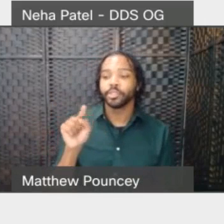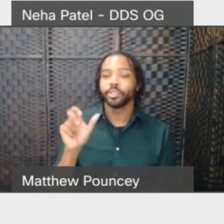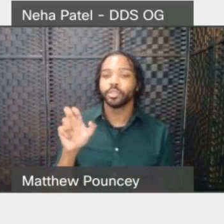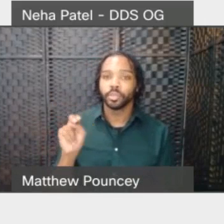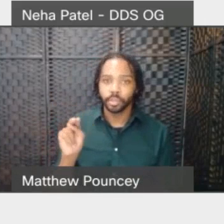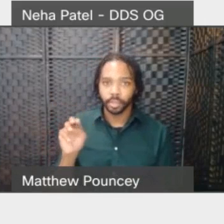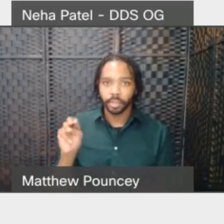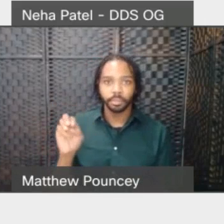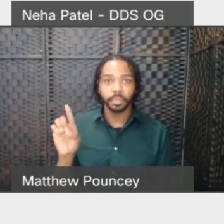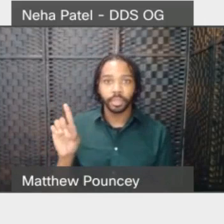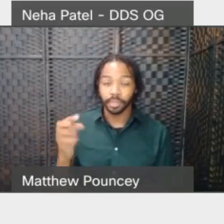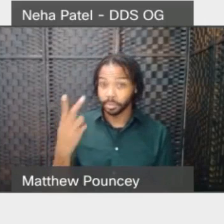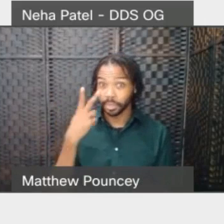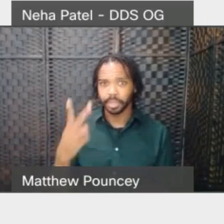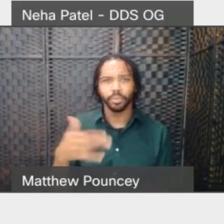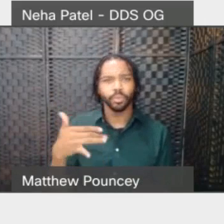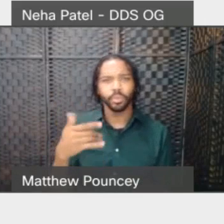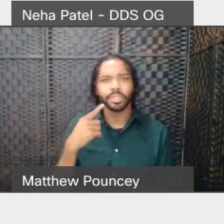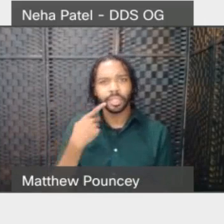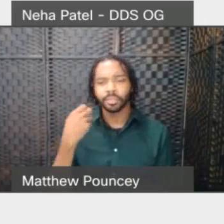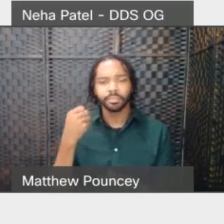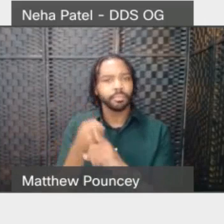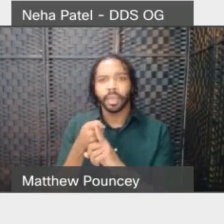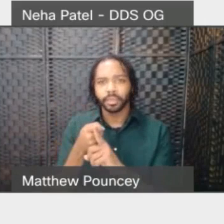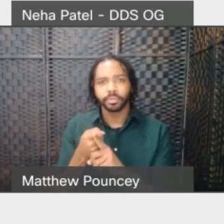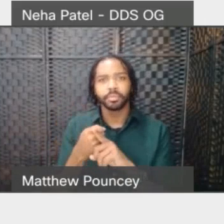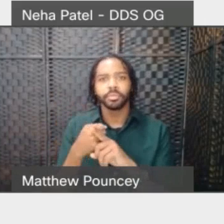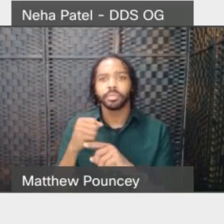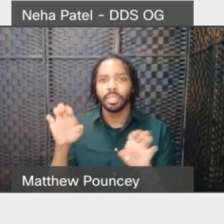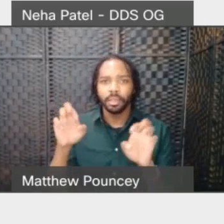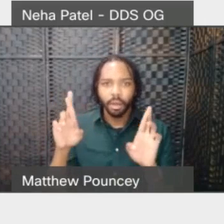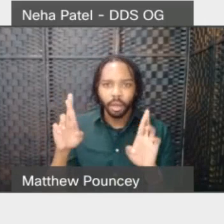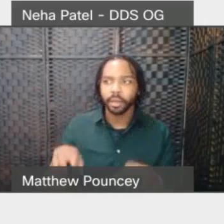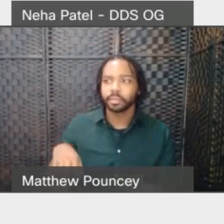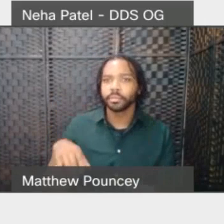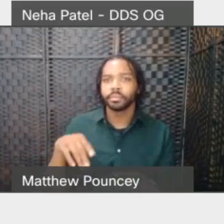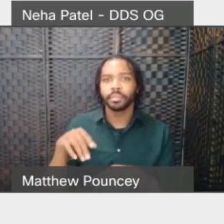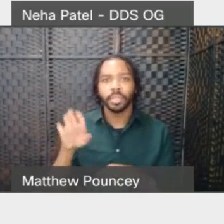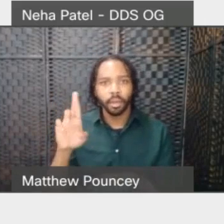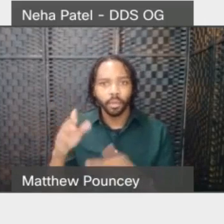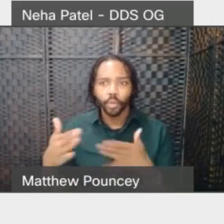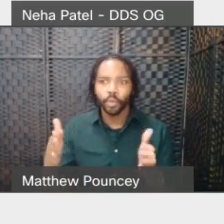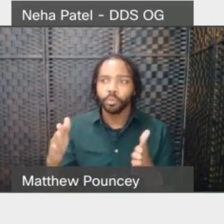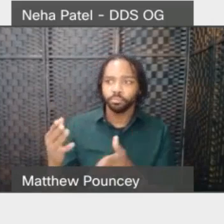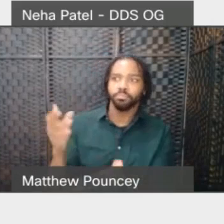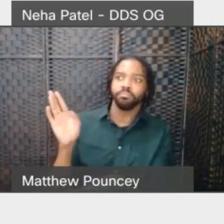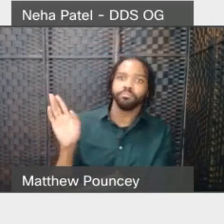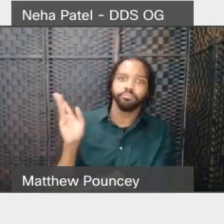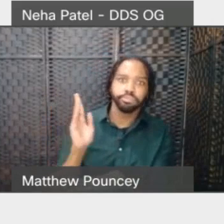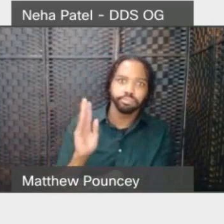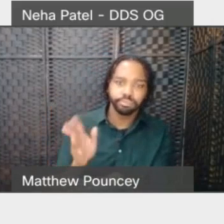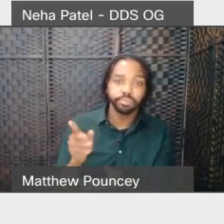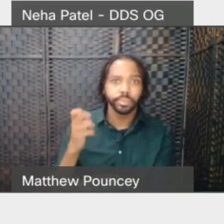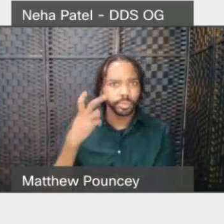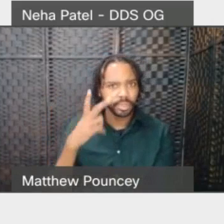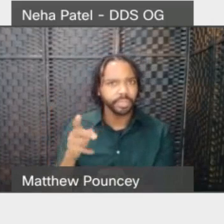on emergency inpatient hospitalization and emergency room utilization. We are hoping to see that